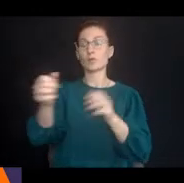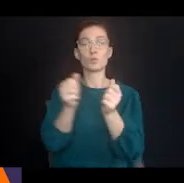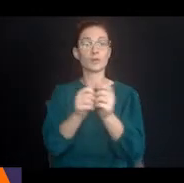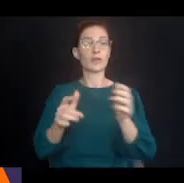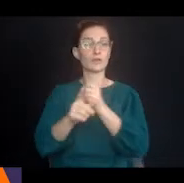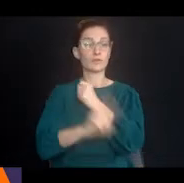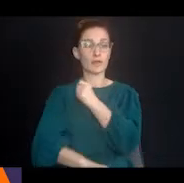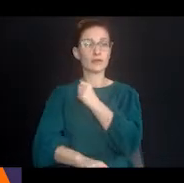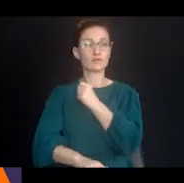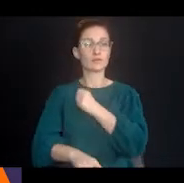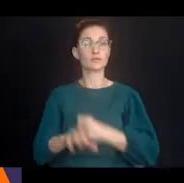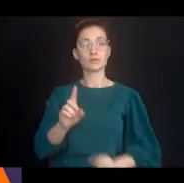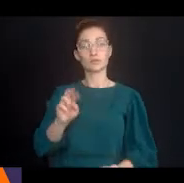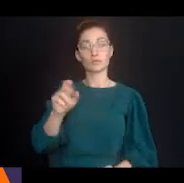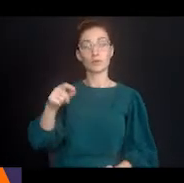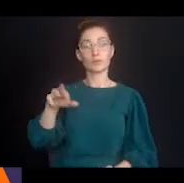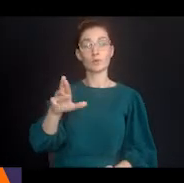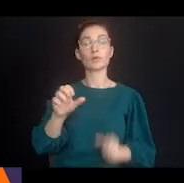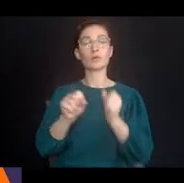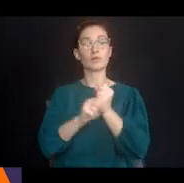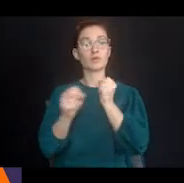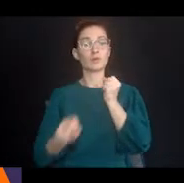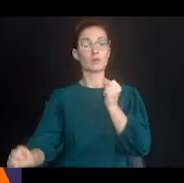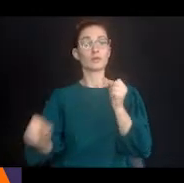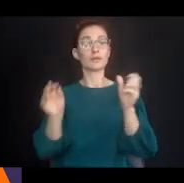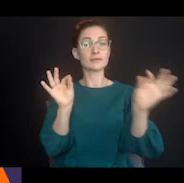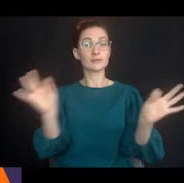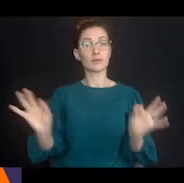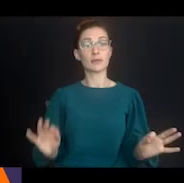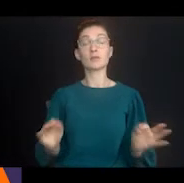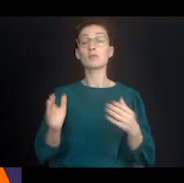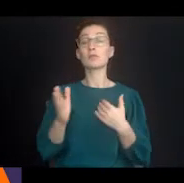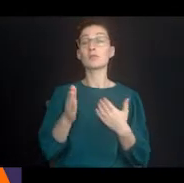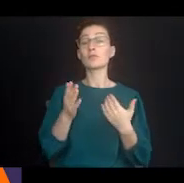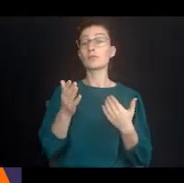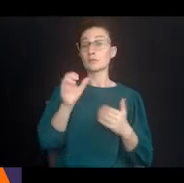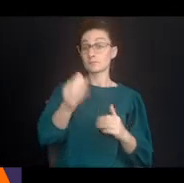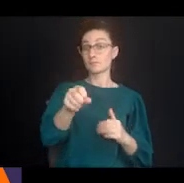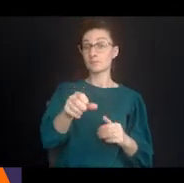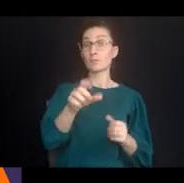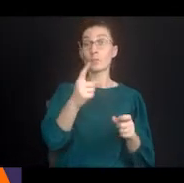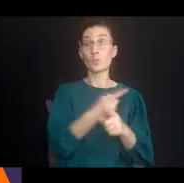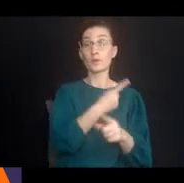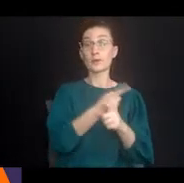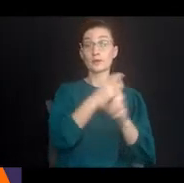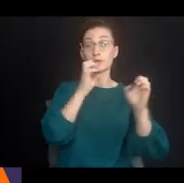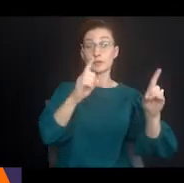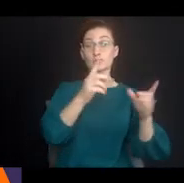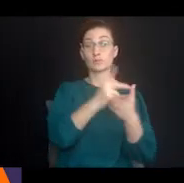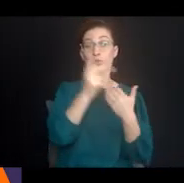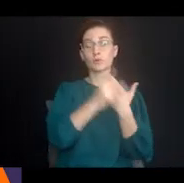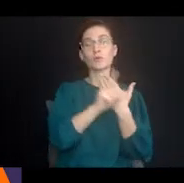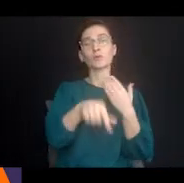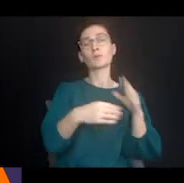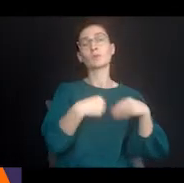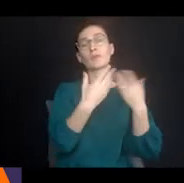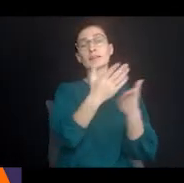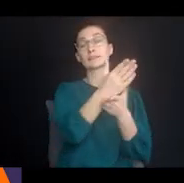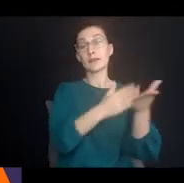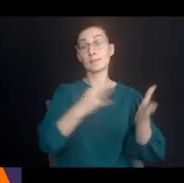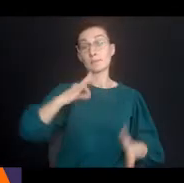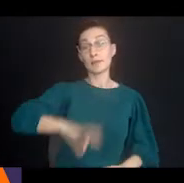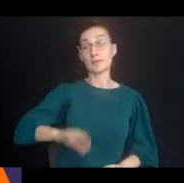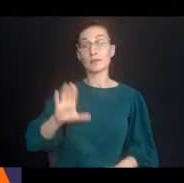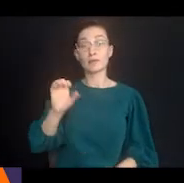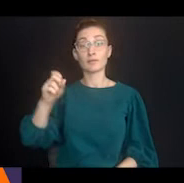violation. Draper further went on to explain that although ordinary education programs need only provide some